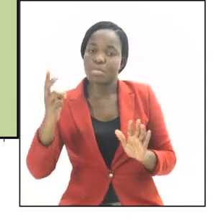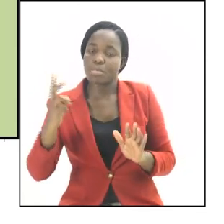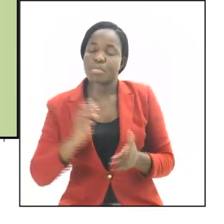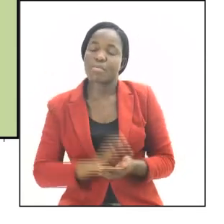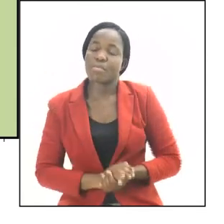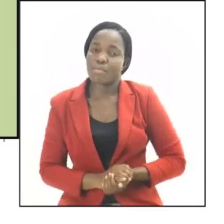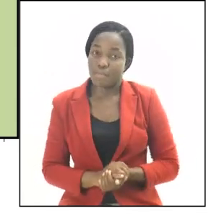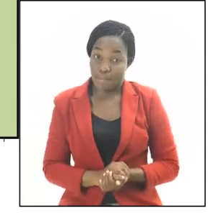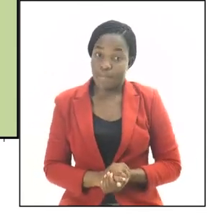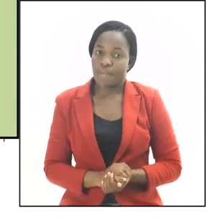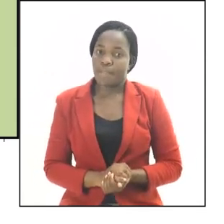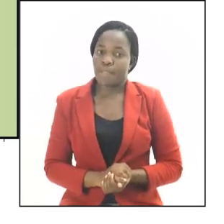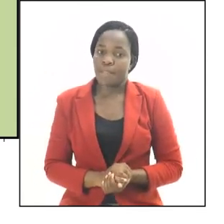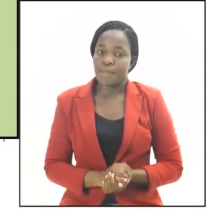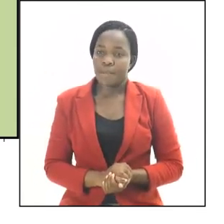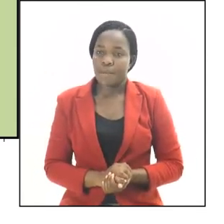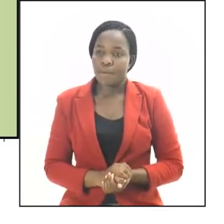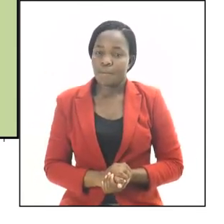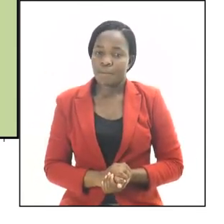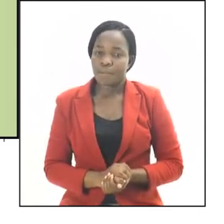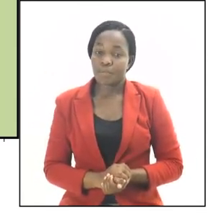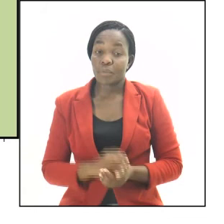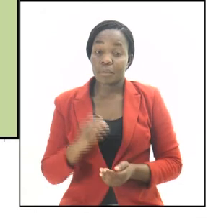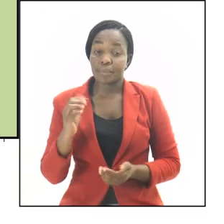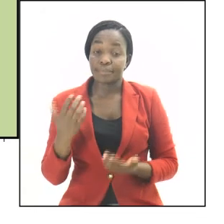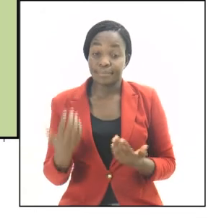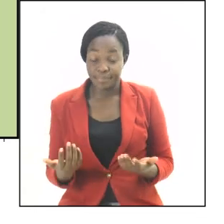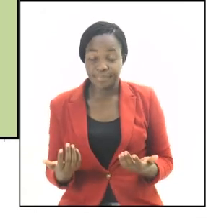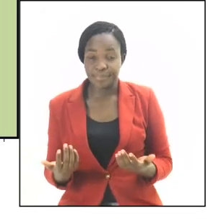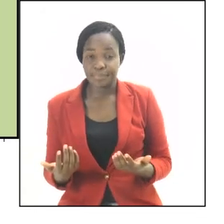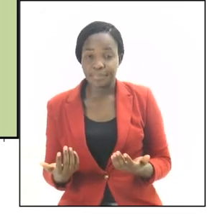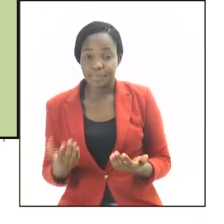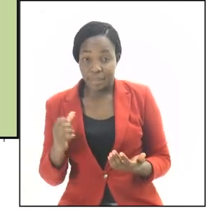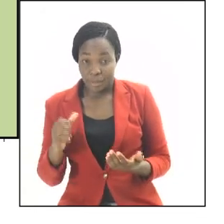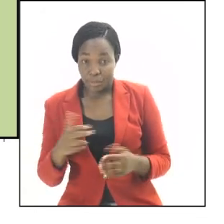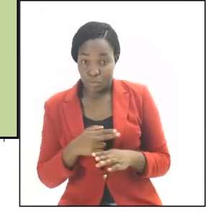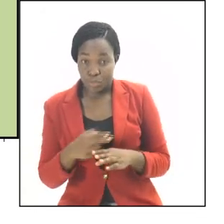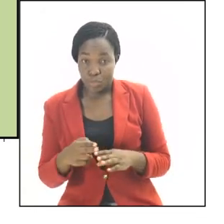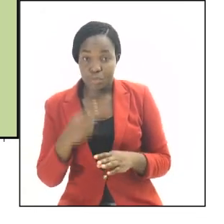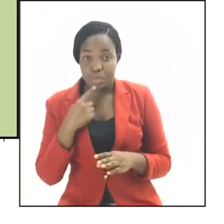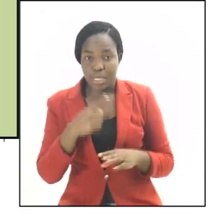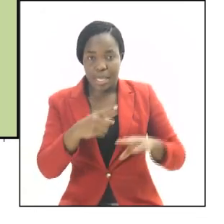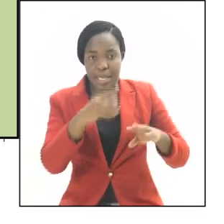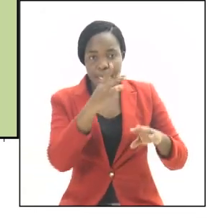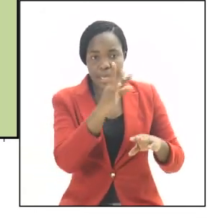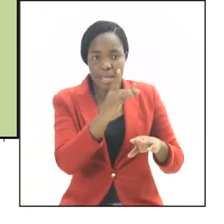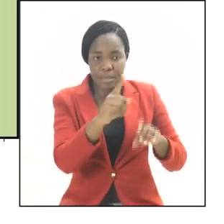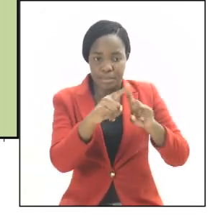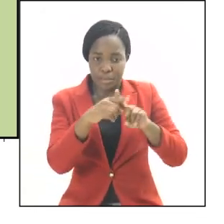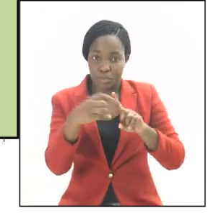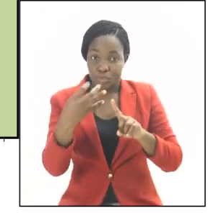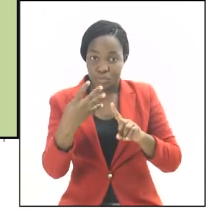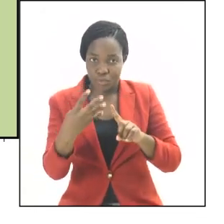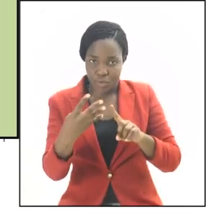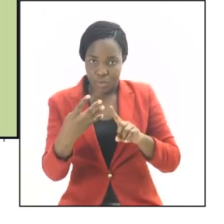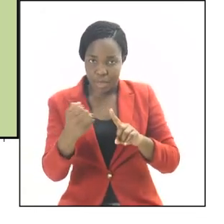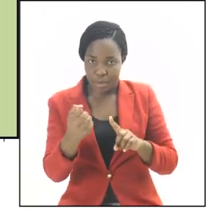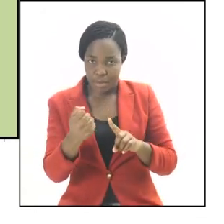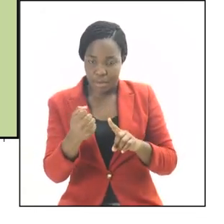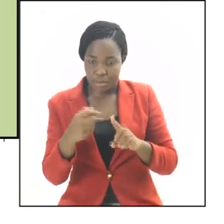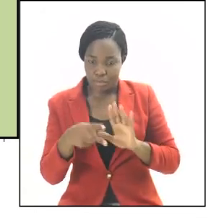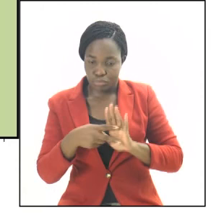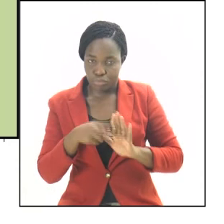And taken the other way, we add up 8 and 4 and get